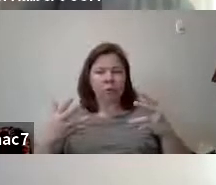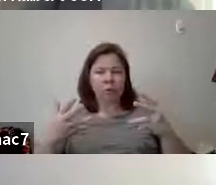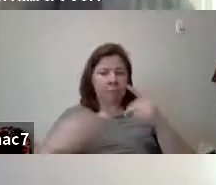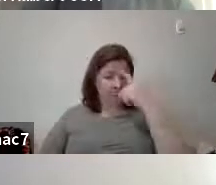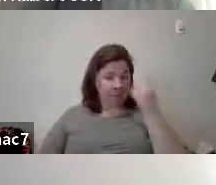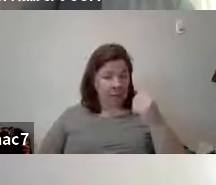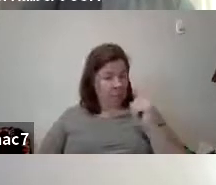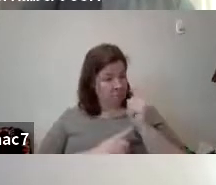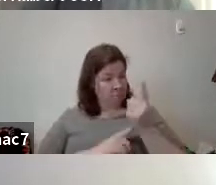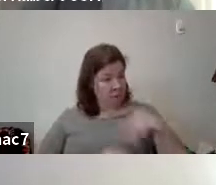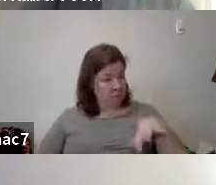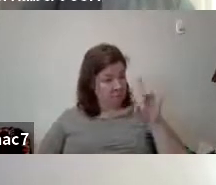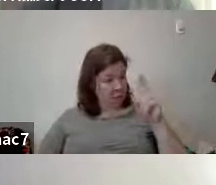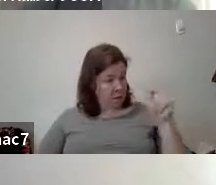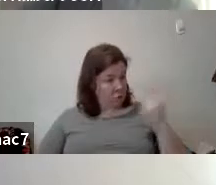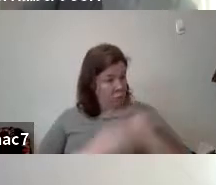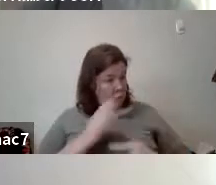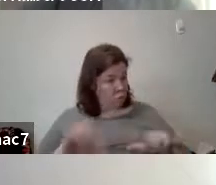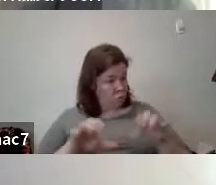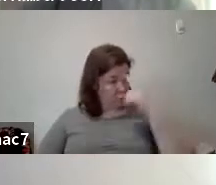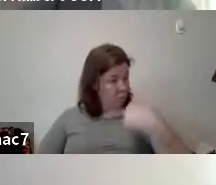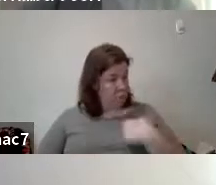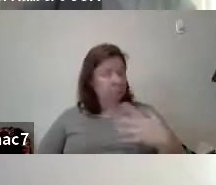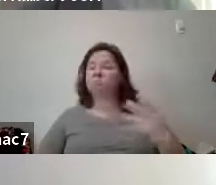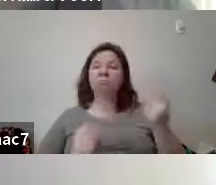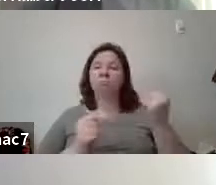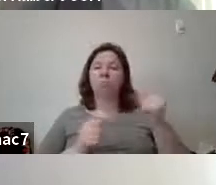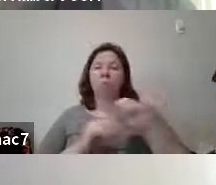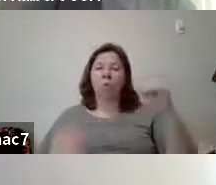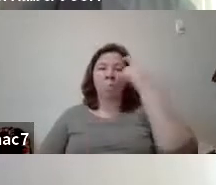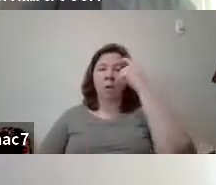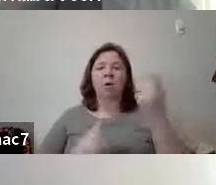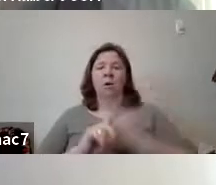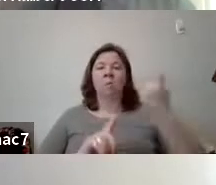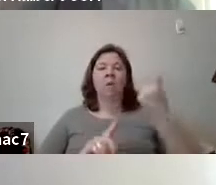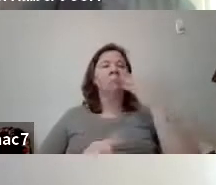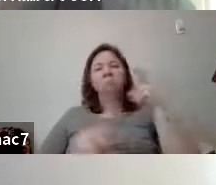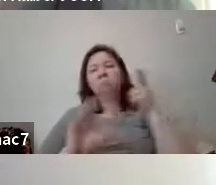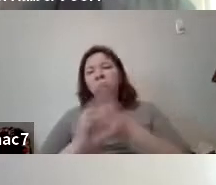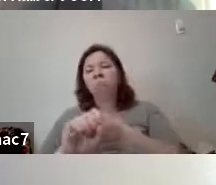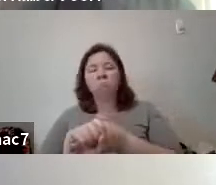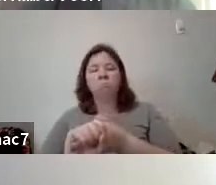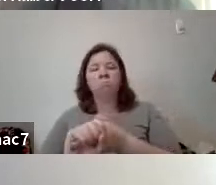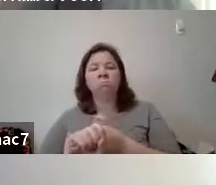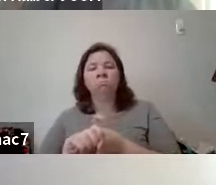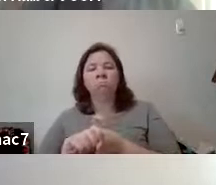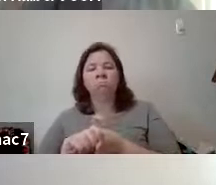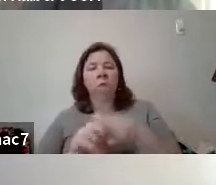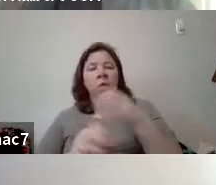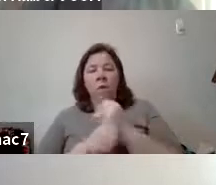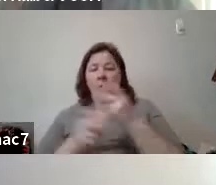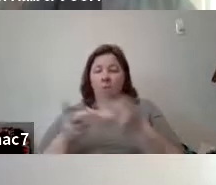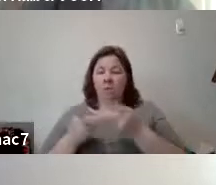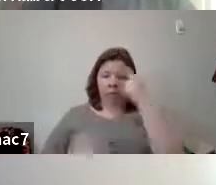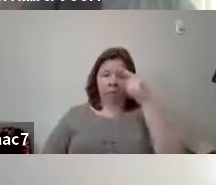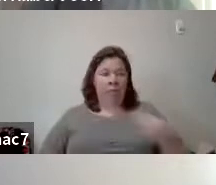Because the minute I found out what it is and what it's going to do, that was like a no-brainer. It's an automatic thing for me to do to get them. I go for the position because now